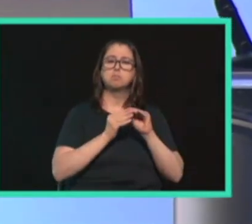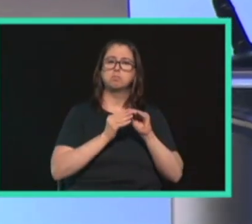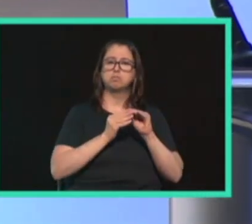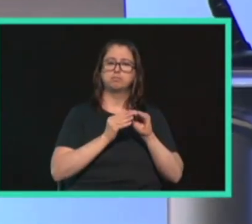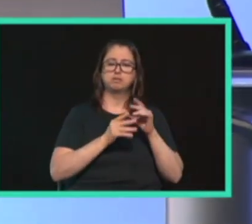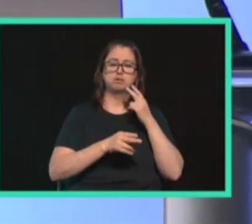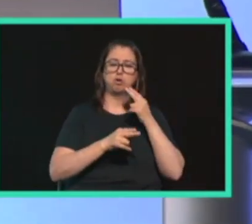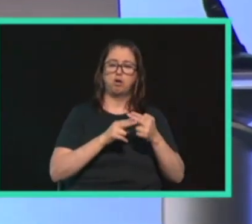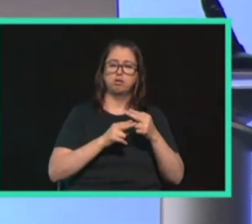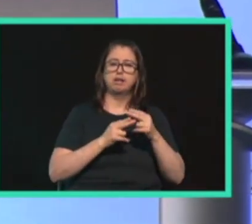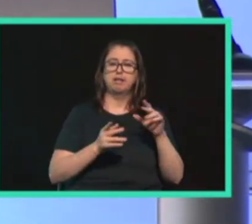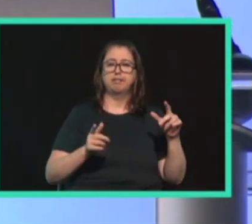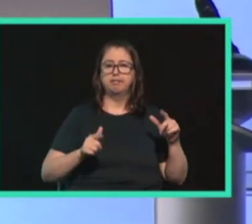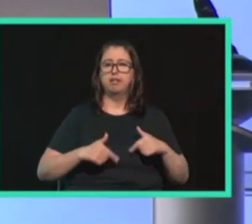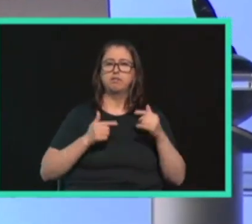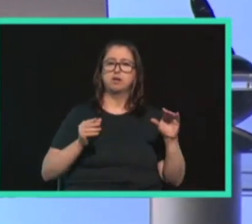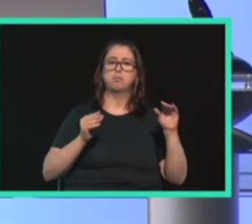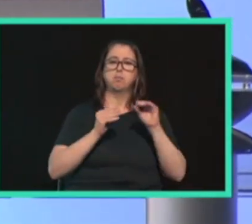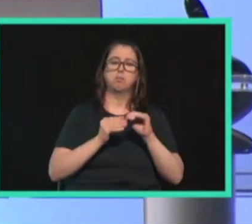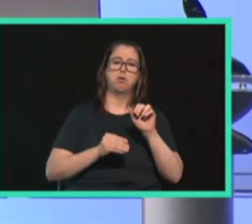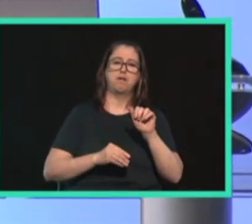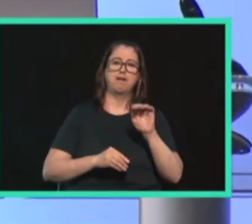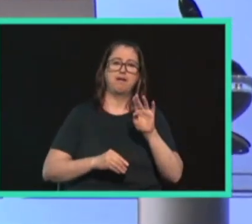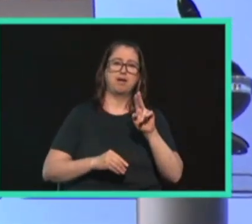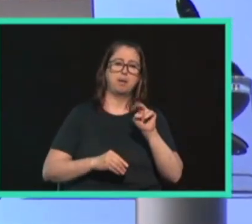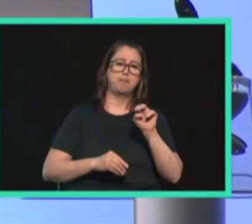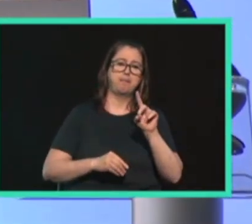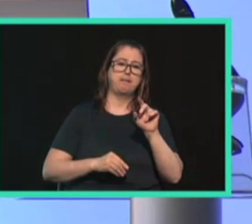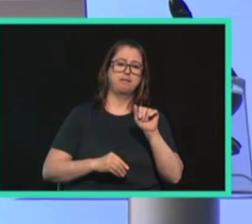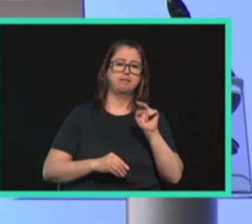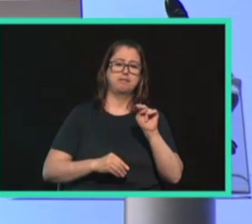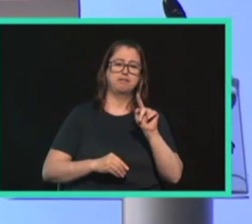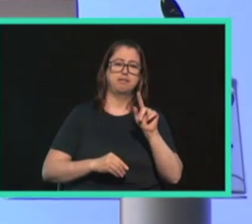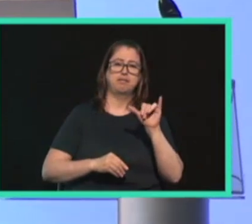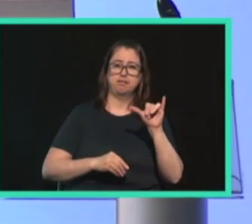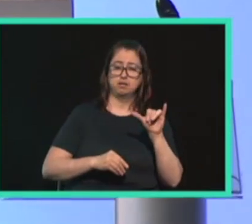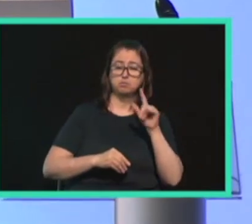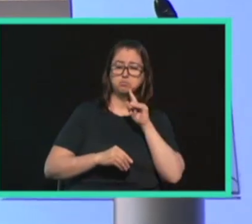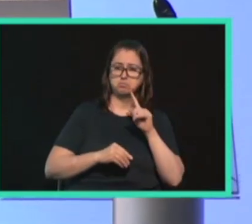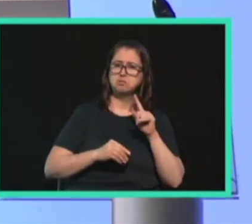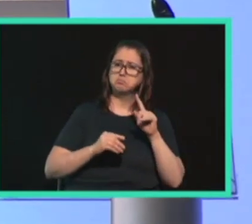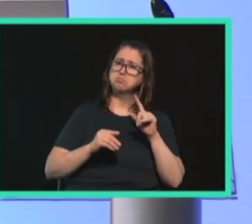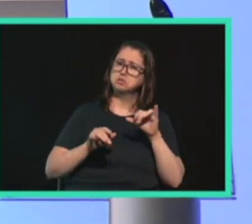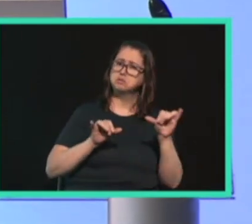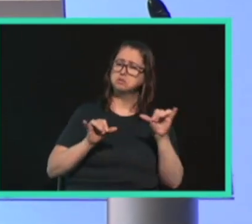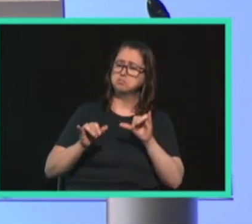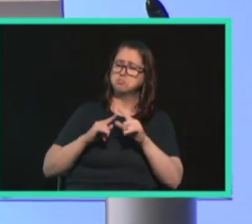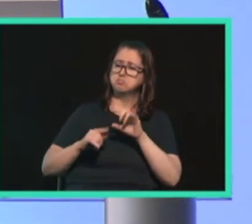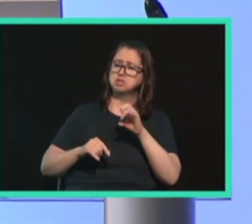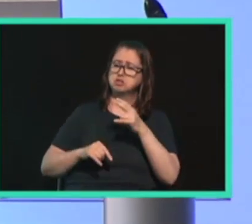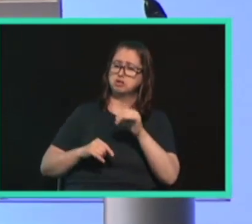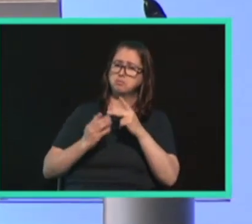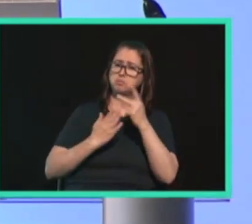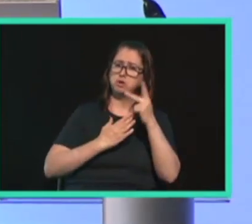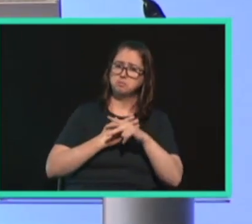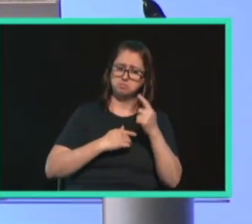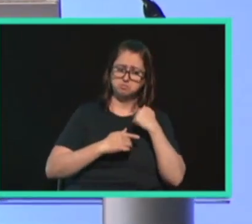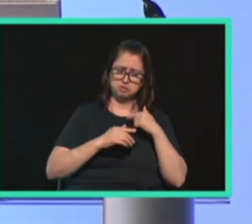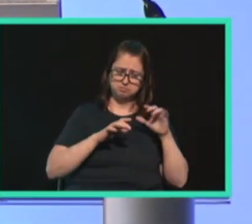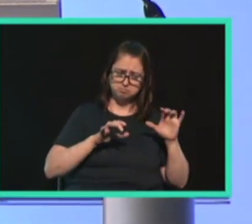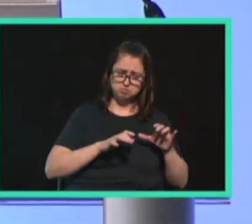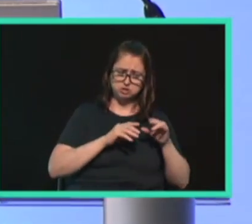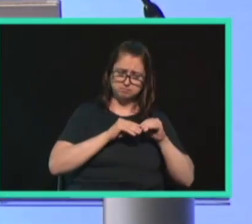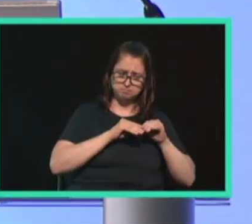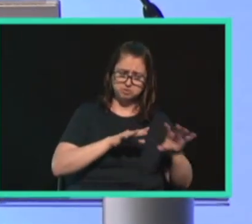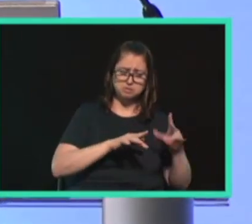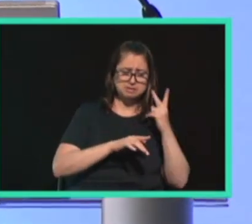is based on the CHIP program, the principles of the program, but it's blended with the Reflect methodology. We've seen very positive results with